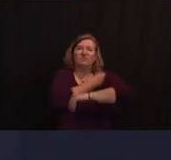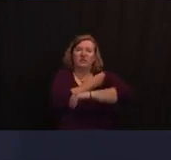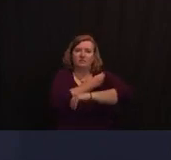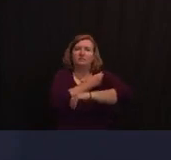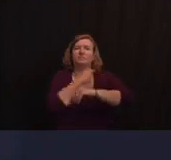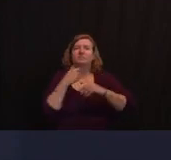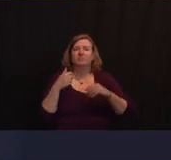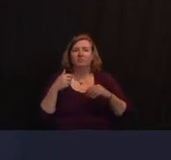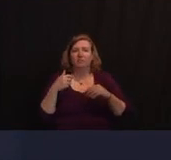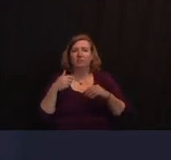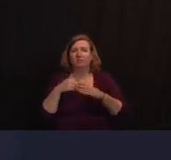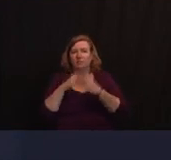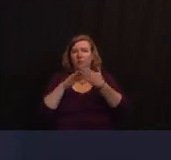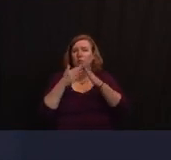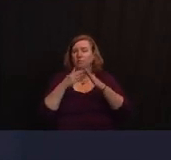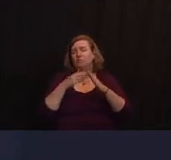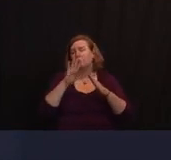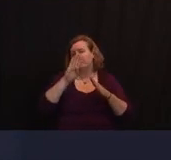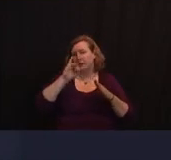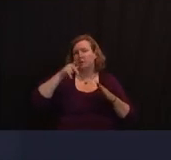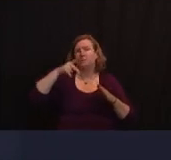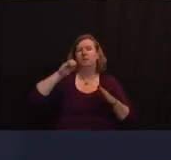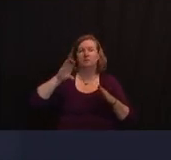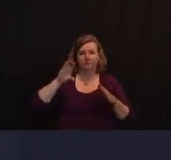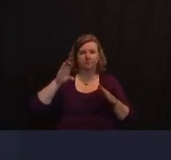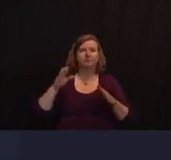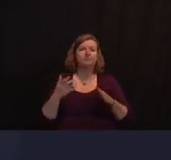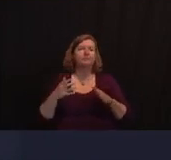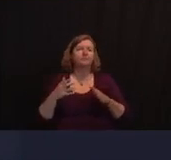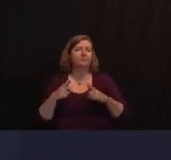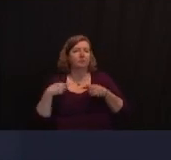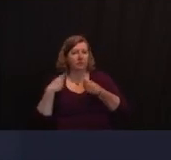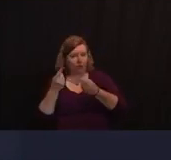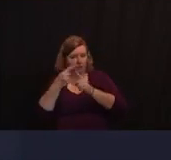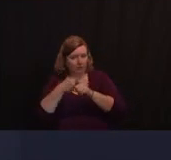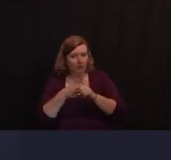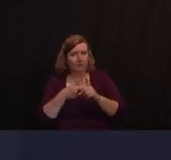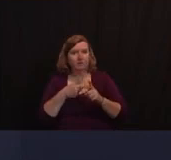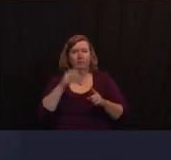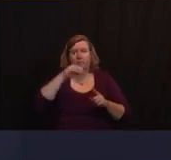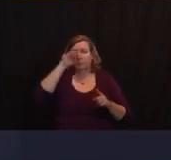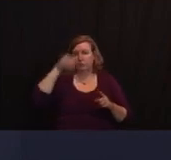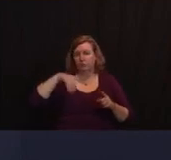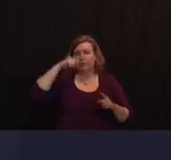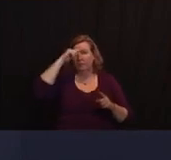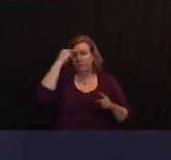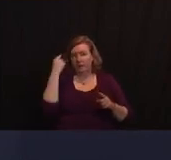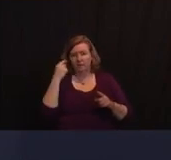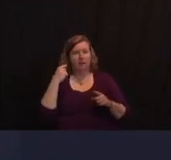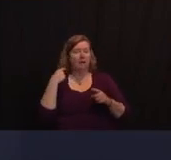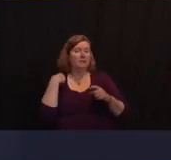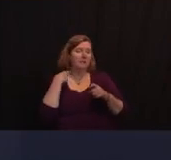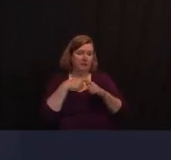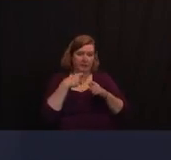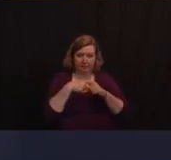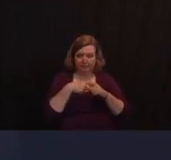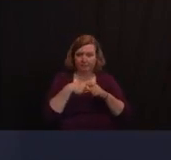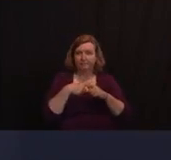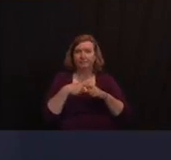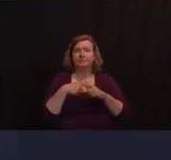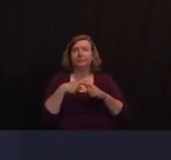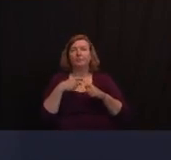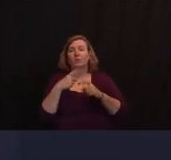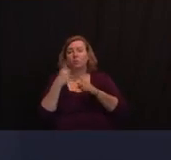color. Over the past month, the percentage of Black, non-Hispanic residents with at least 1